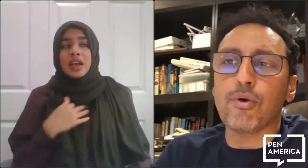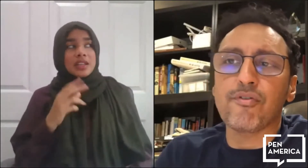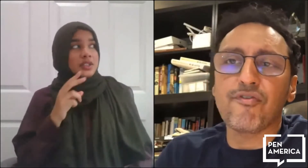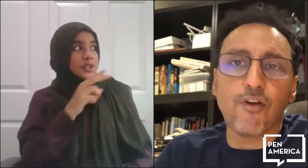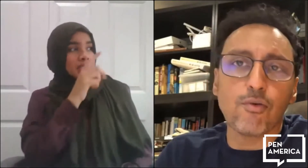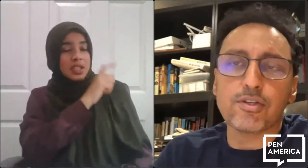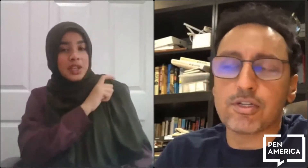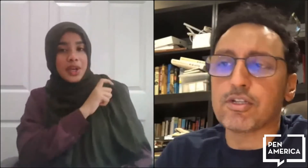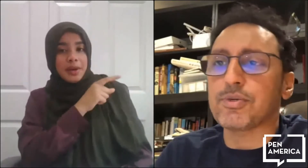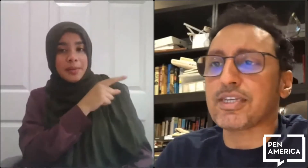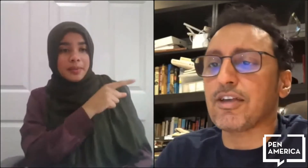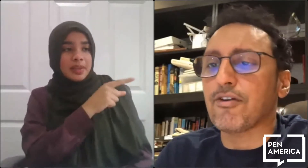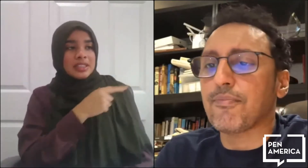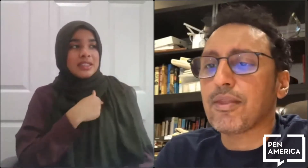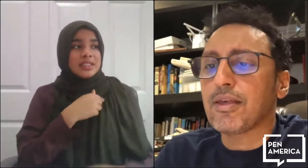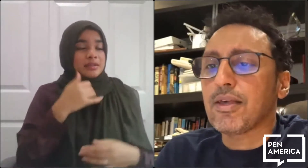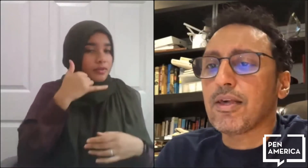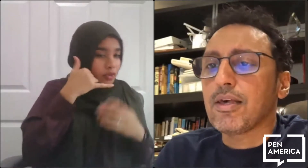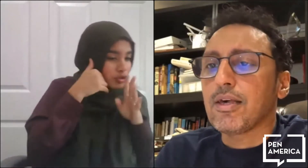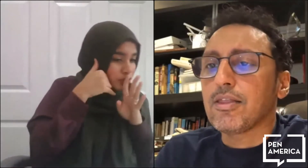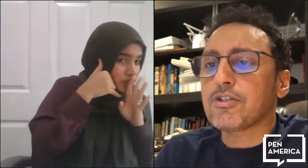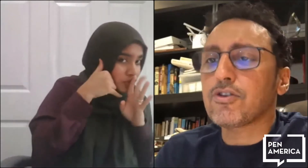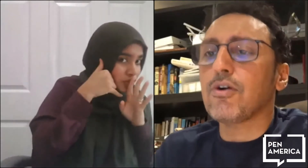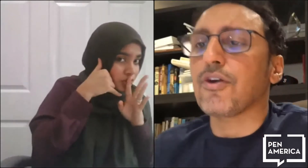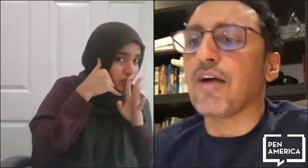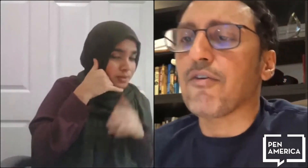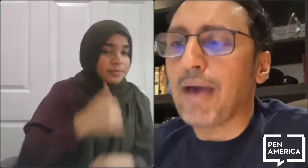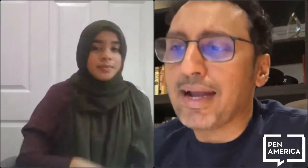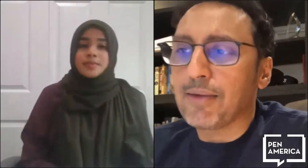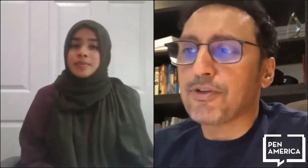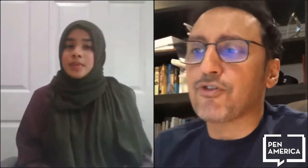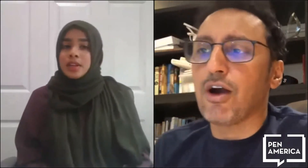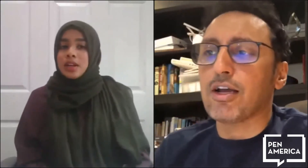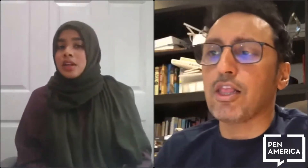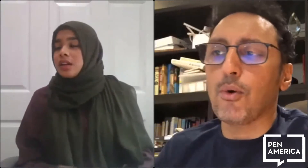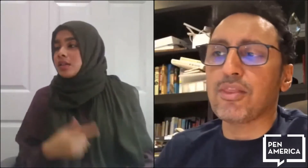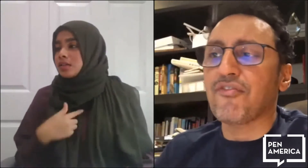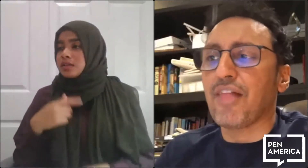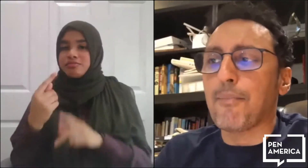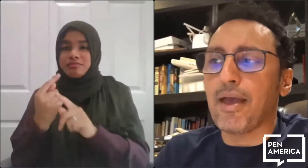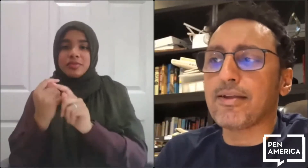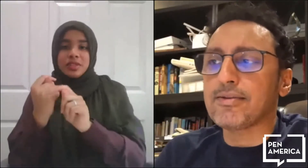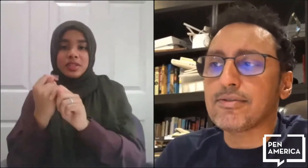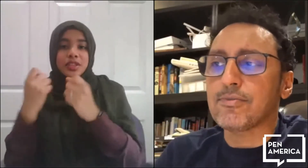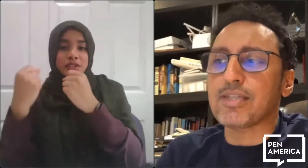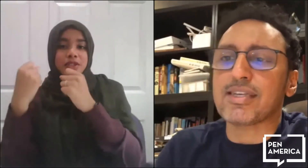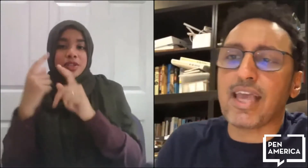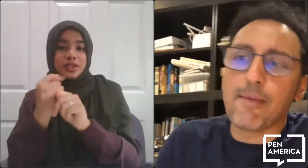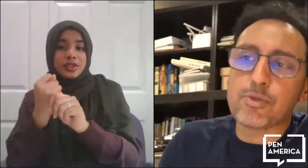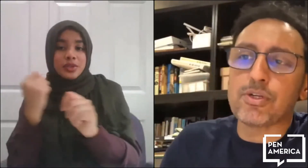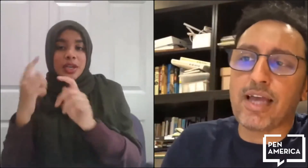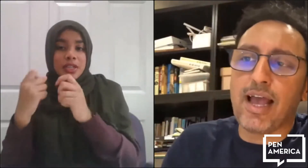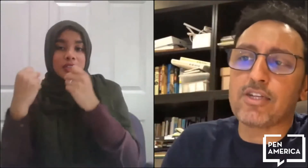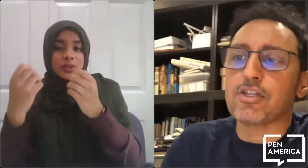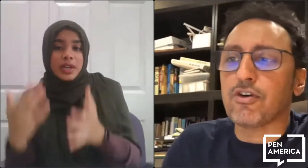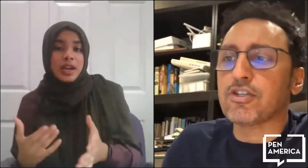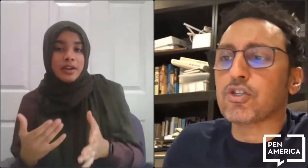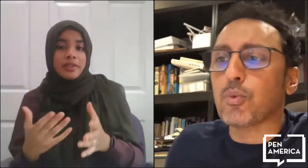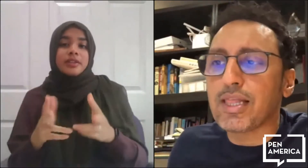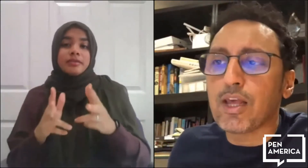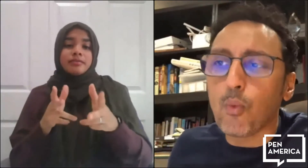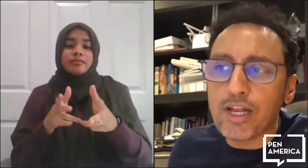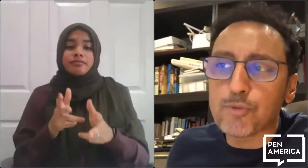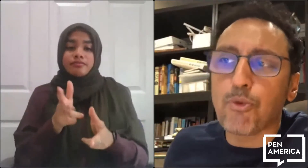was lowered, phone still to his ear. The tow driver backed up the truck and lowered the flatbed. Once the cables were attached, the